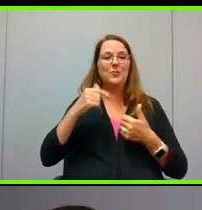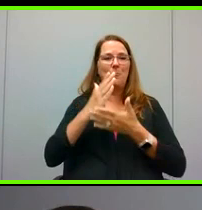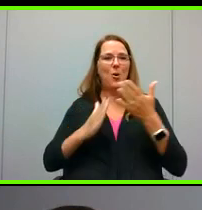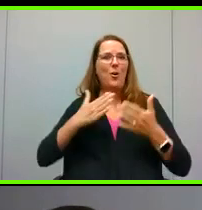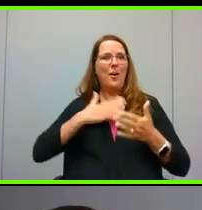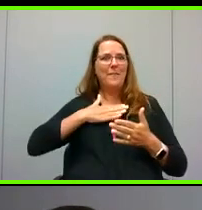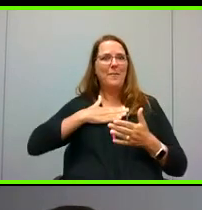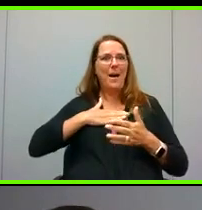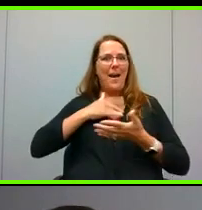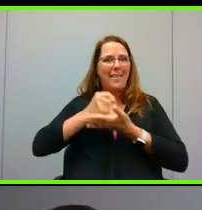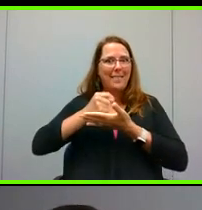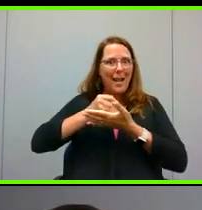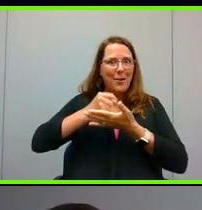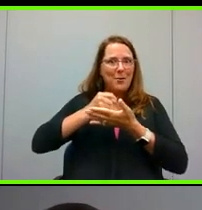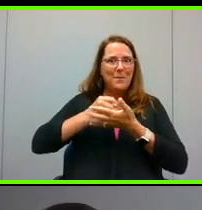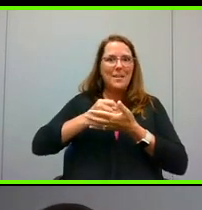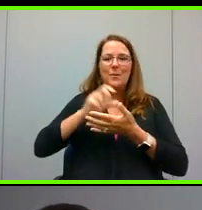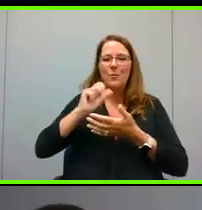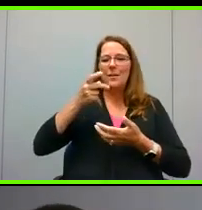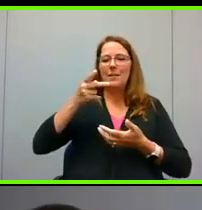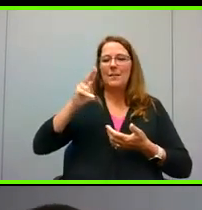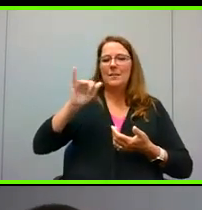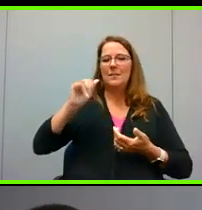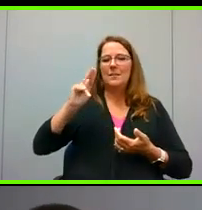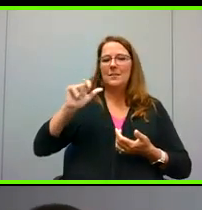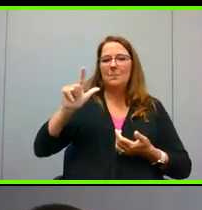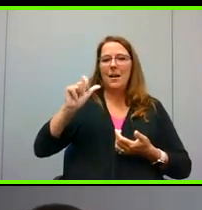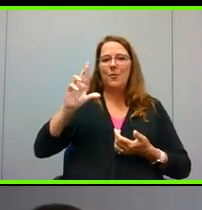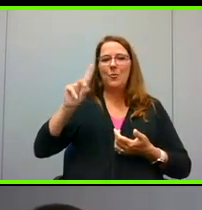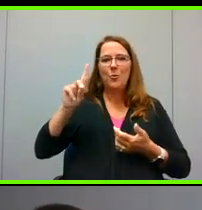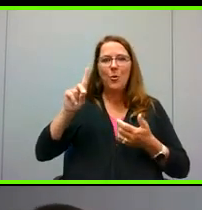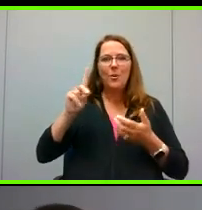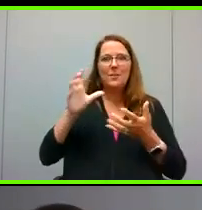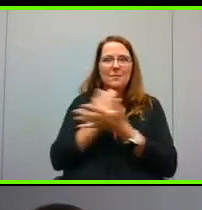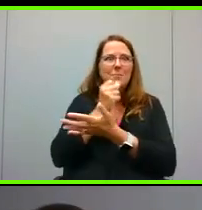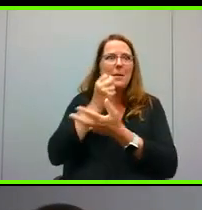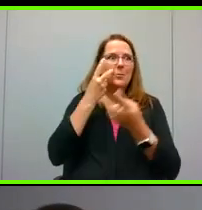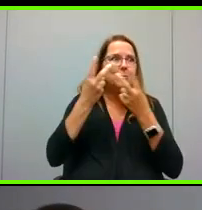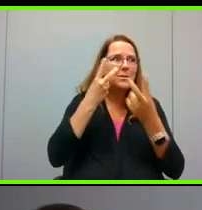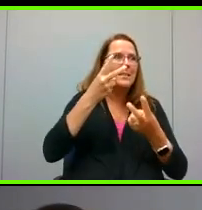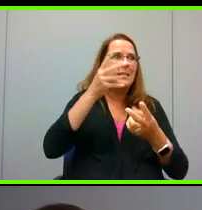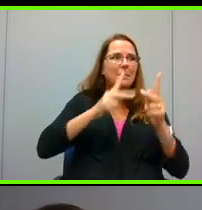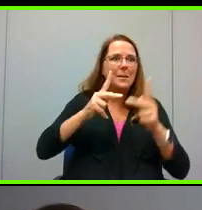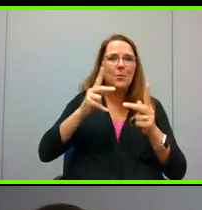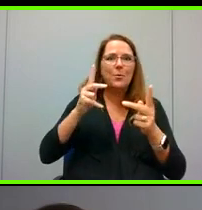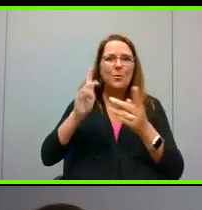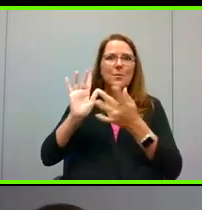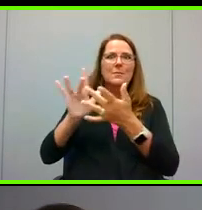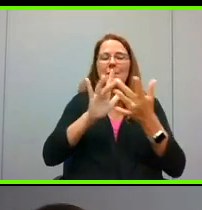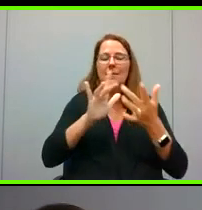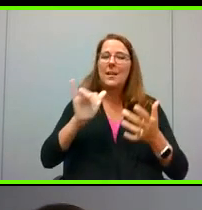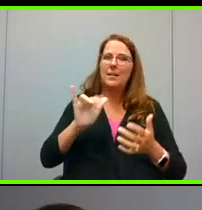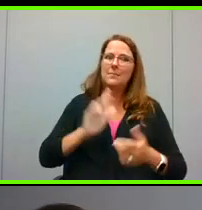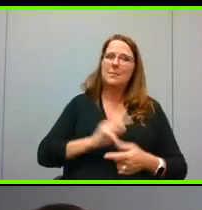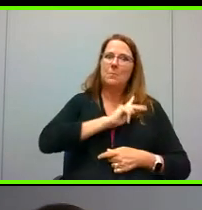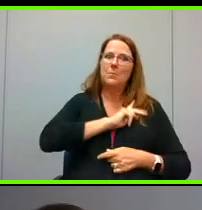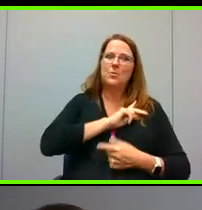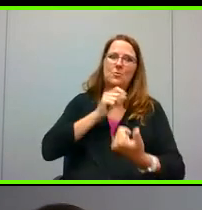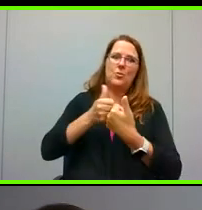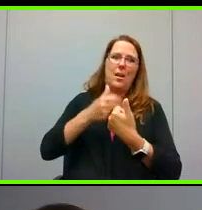post spinal cord injury, everything has just been being able to see people, get out and do things. So it's been a personal challenge. I think